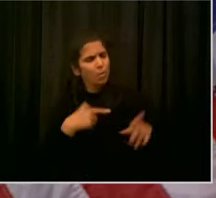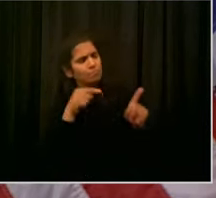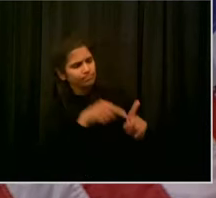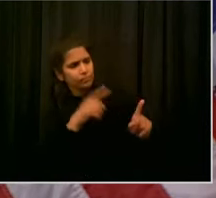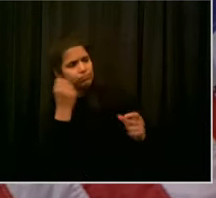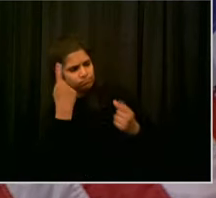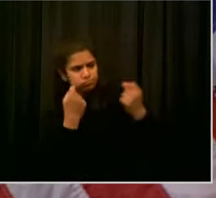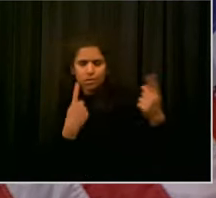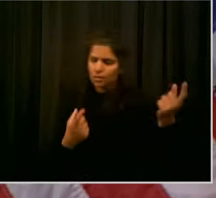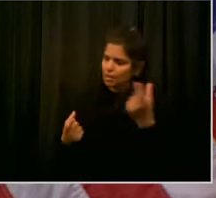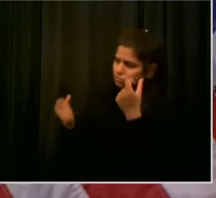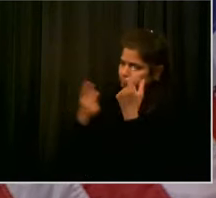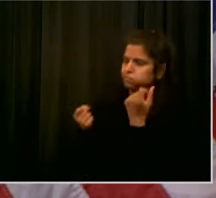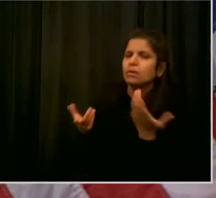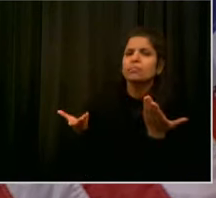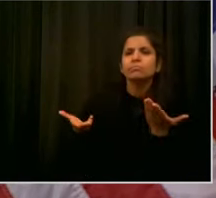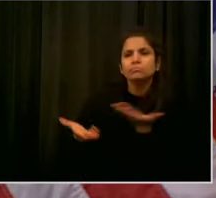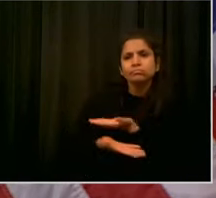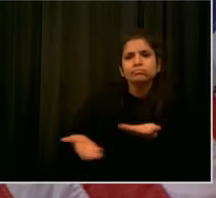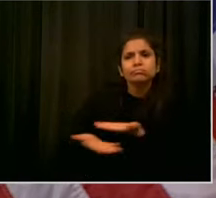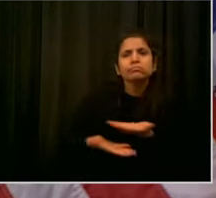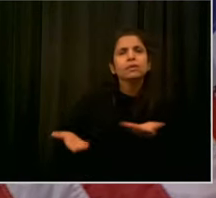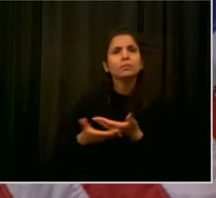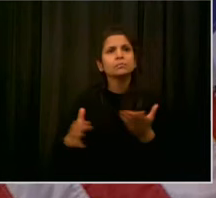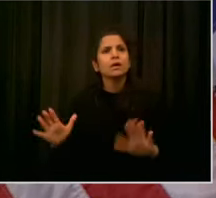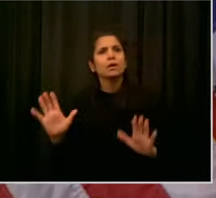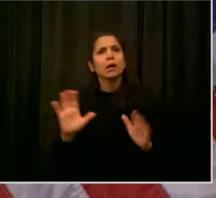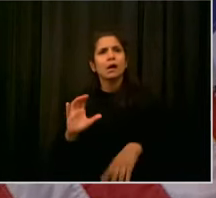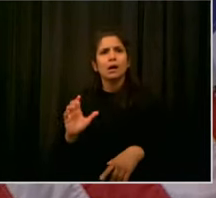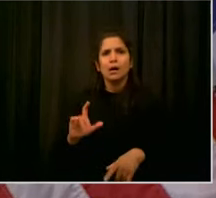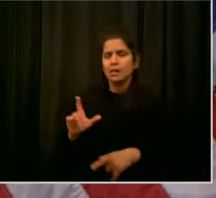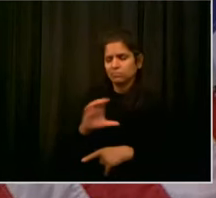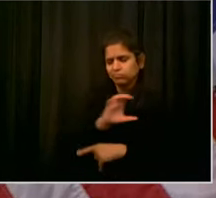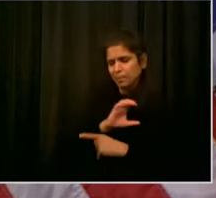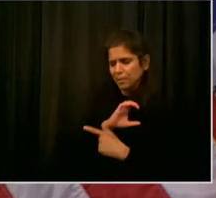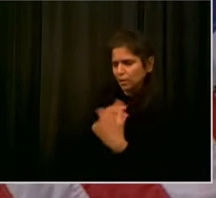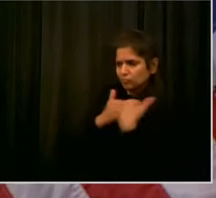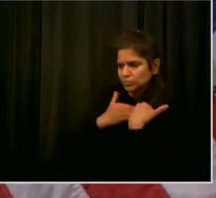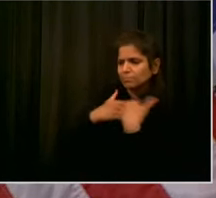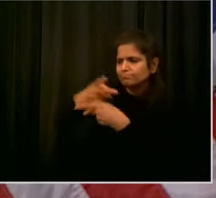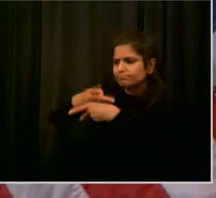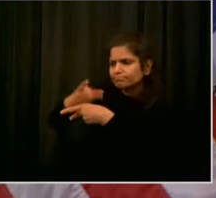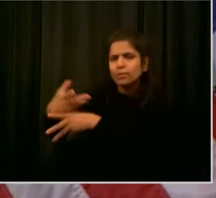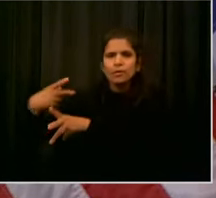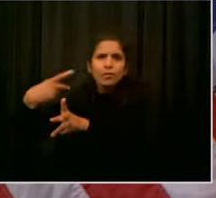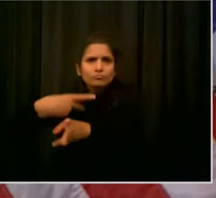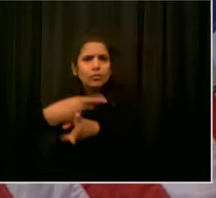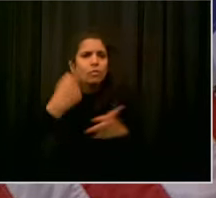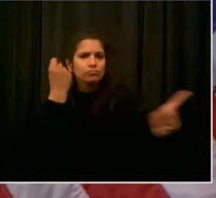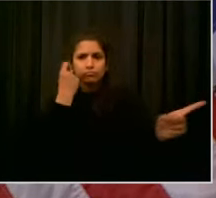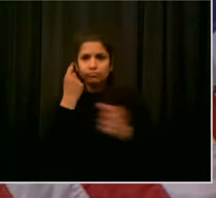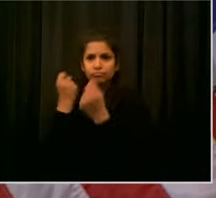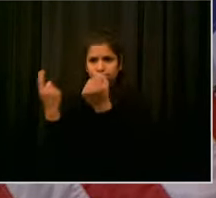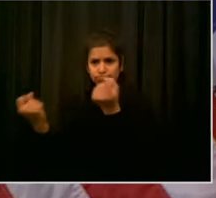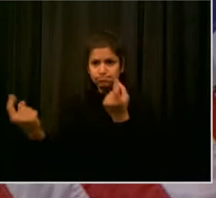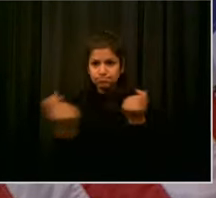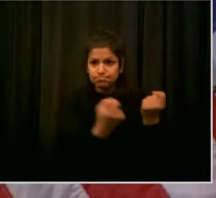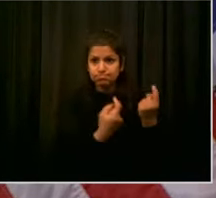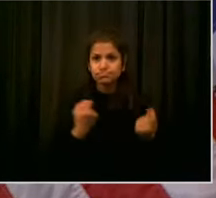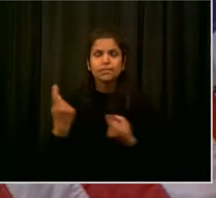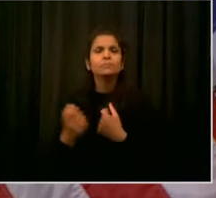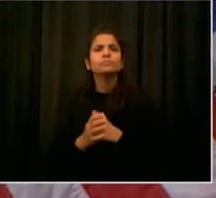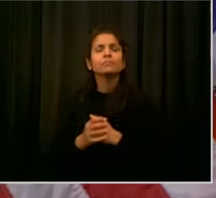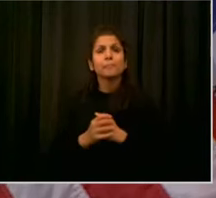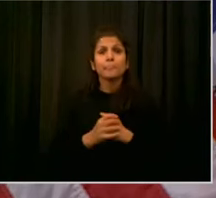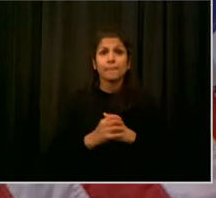negotiation and some of the members of the Occupy Wall Street movement asked the police if they could move back from a certain area